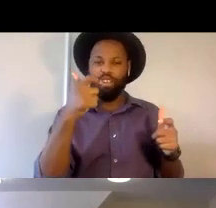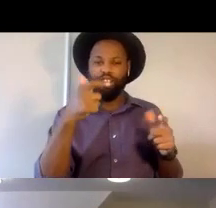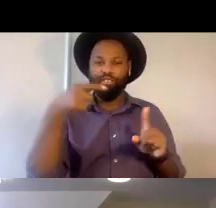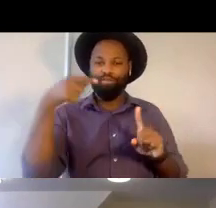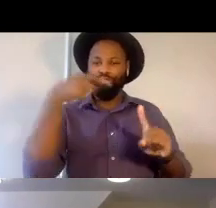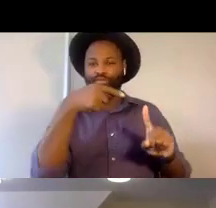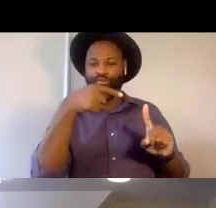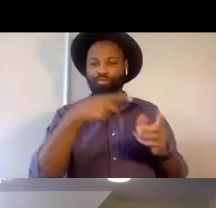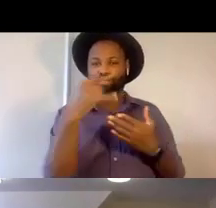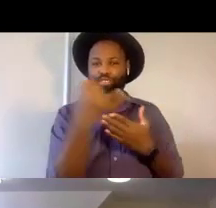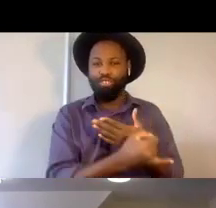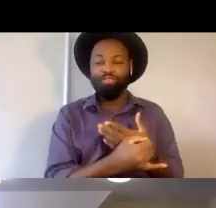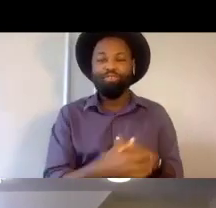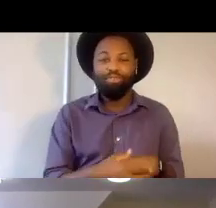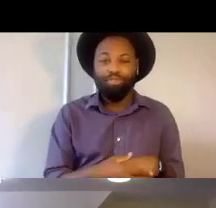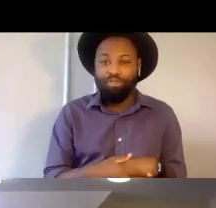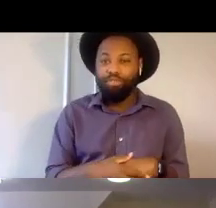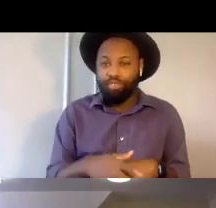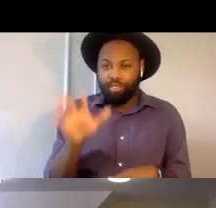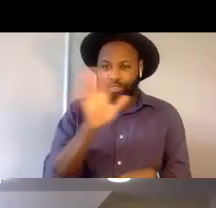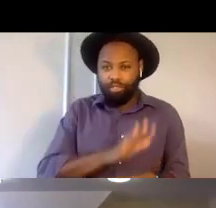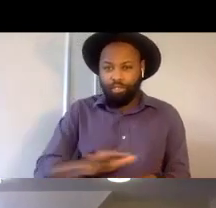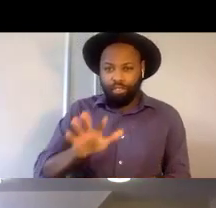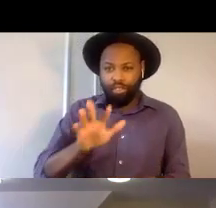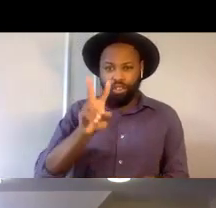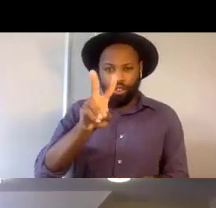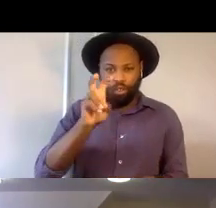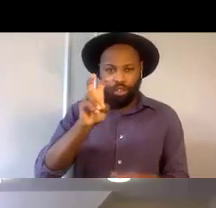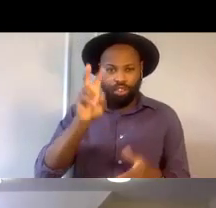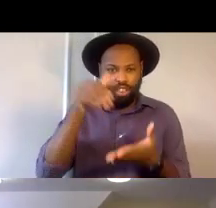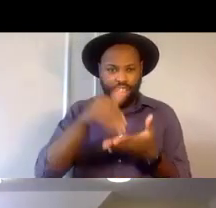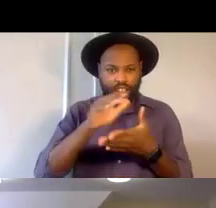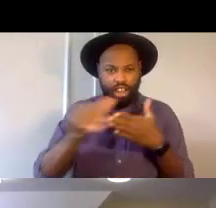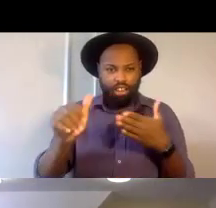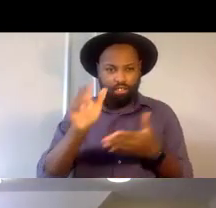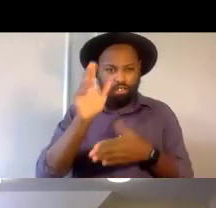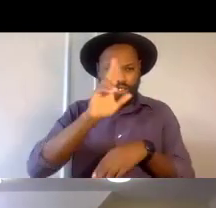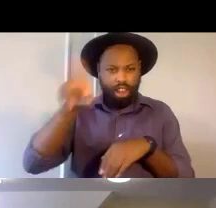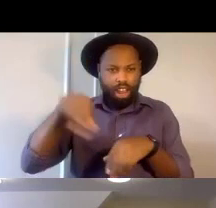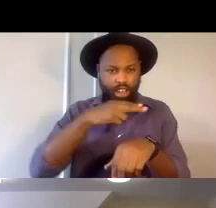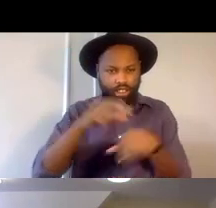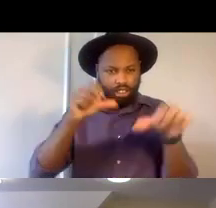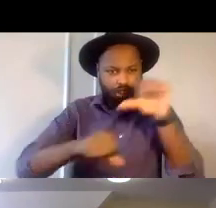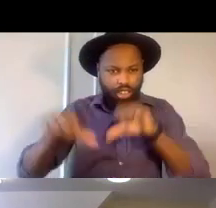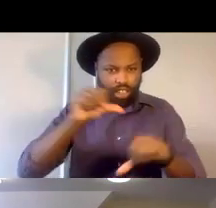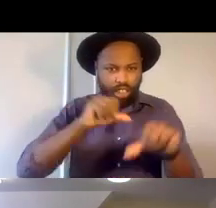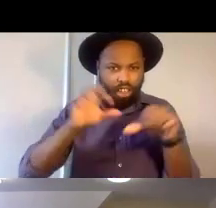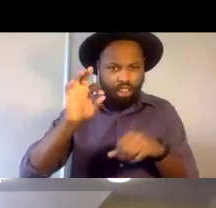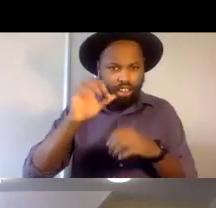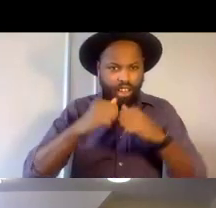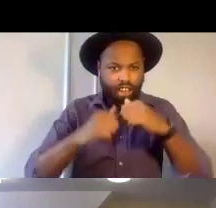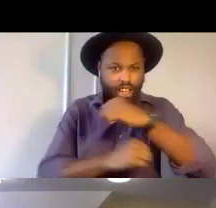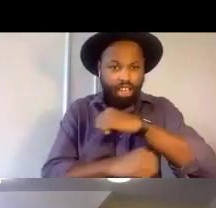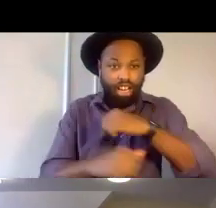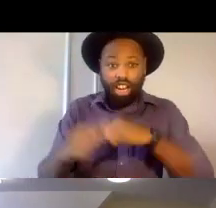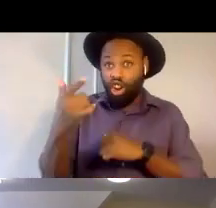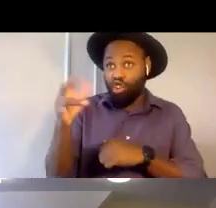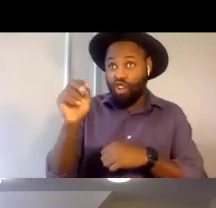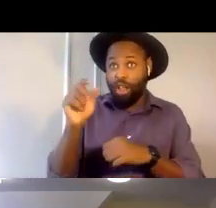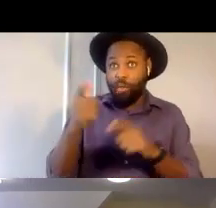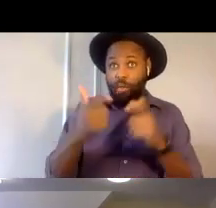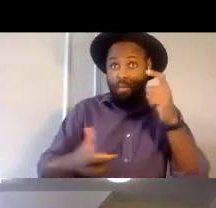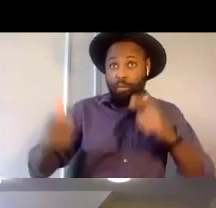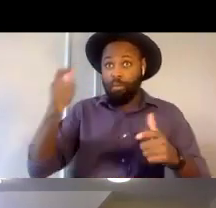of about $200,000 from the National Science Foundation. Advance was a much larger grant that engaged the